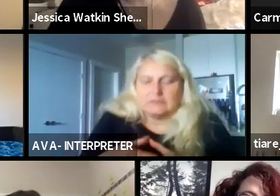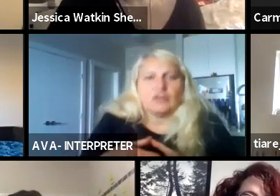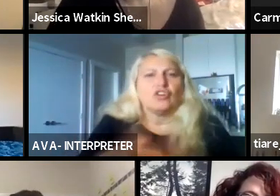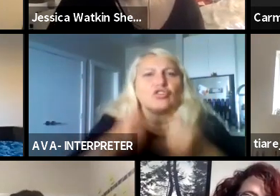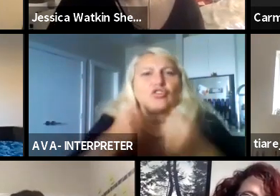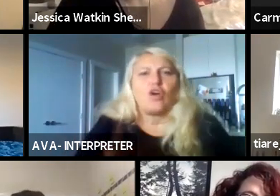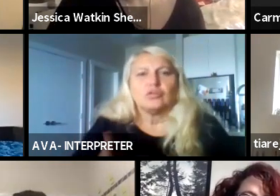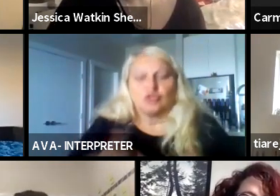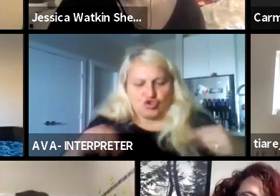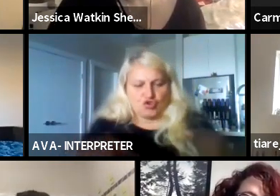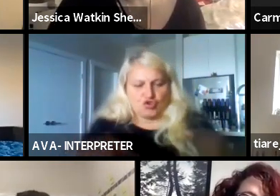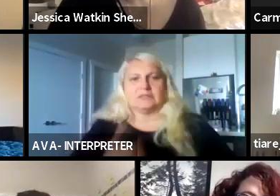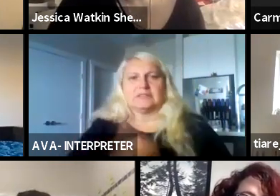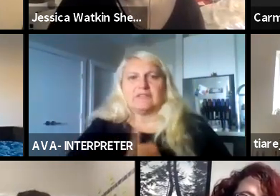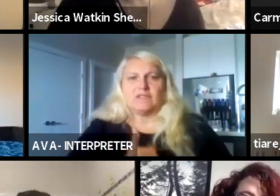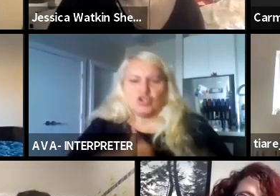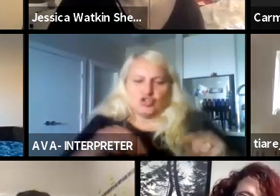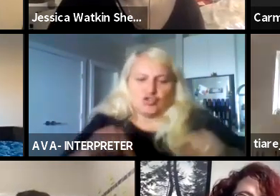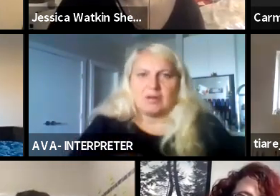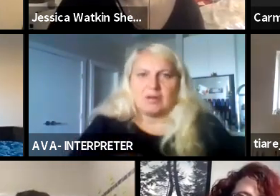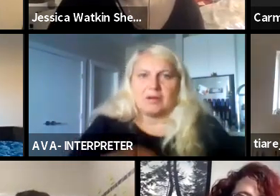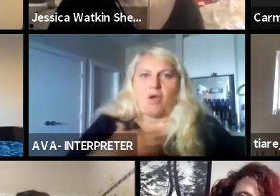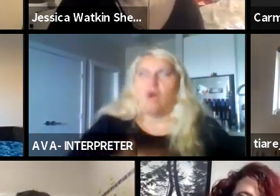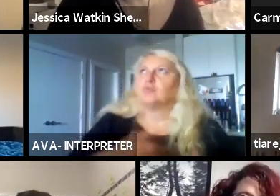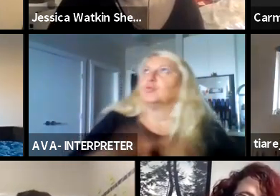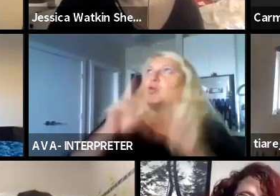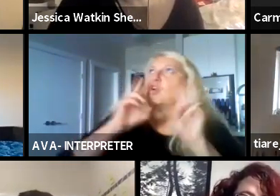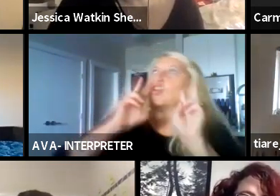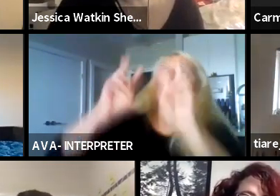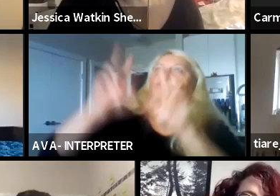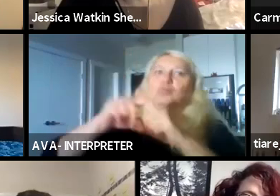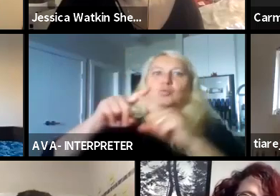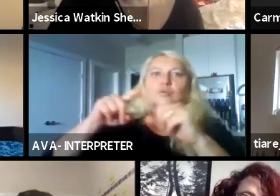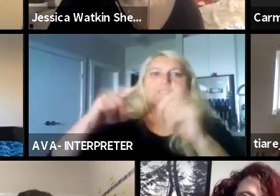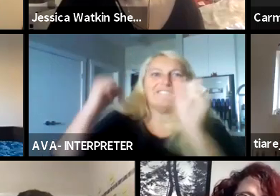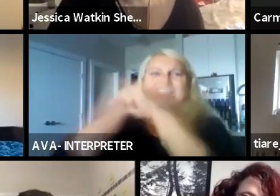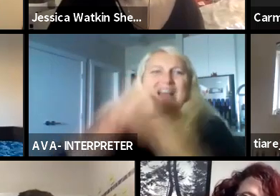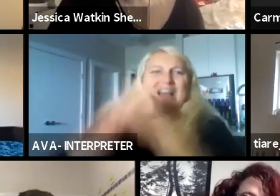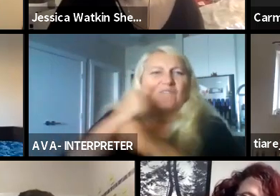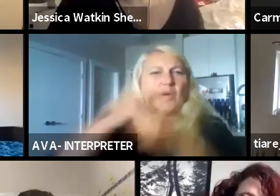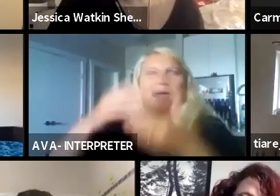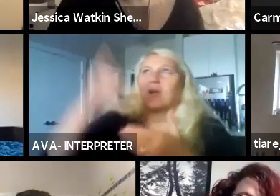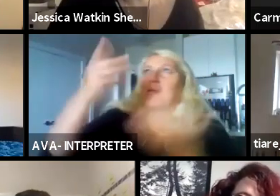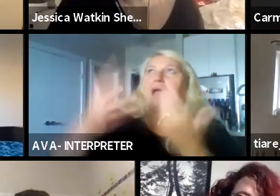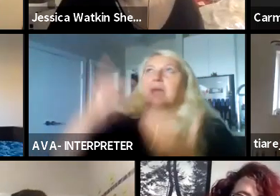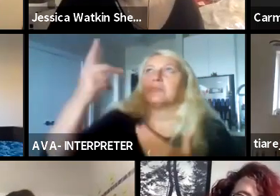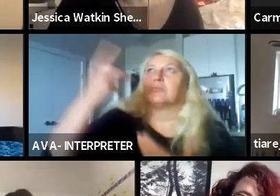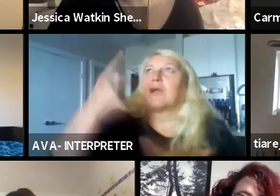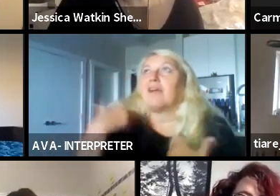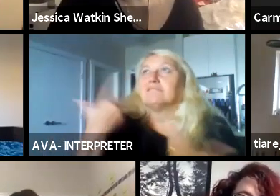in order to uphold the capitalist, in order to uphold people who have more money than us.